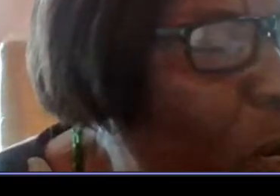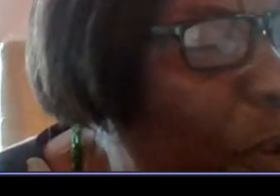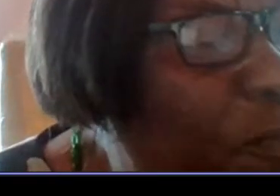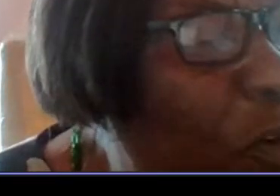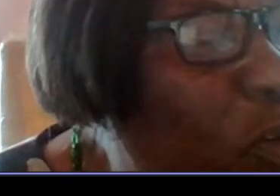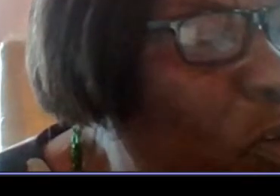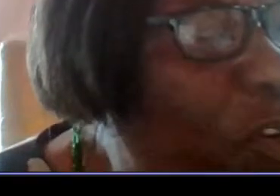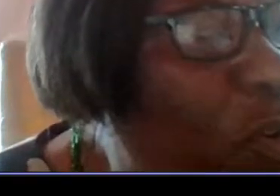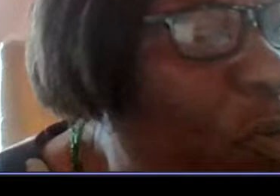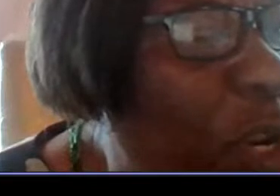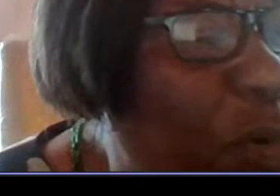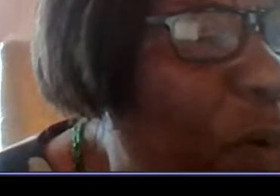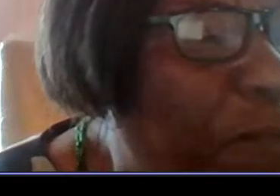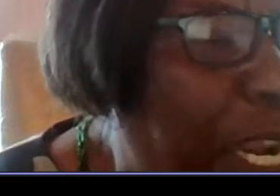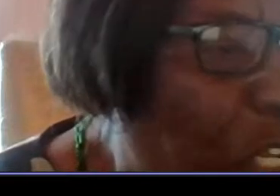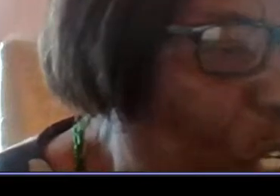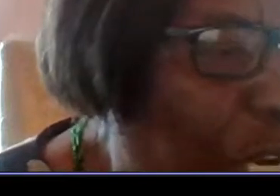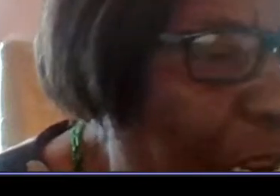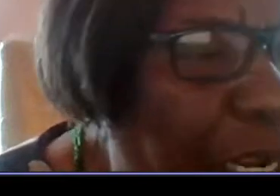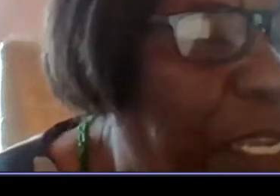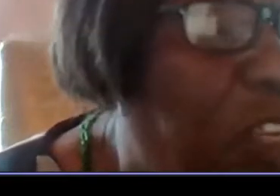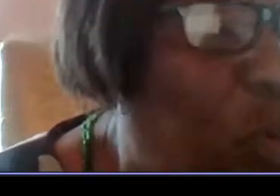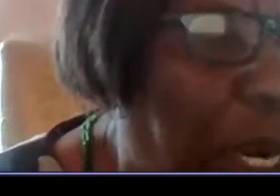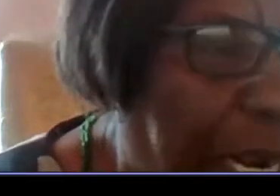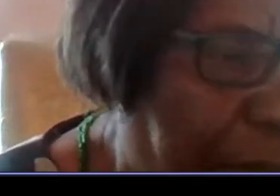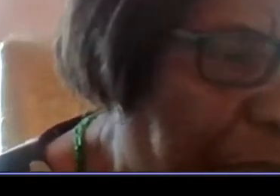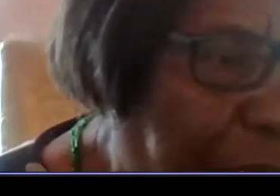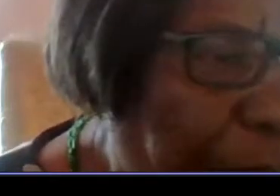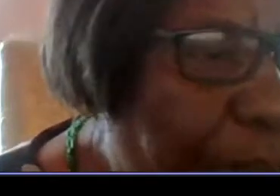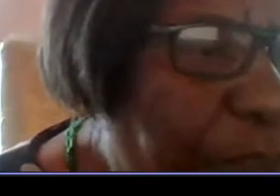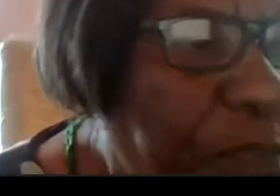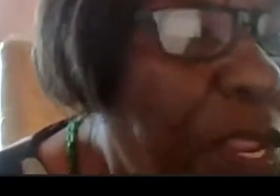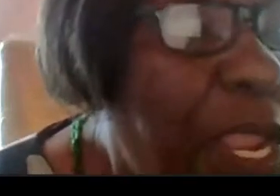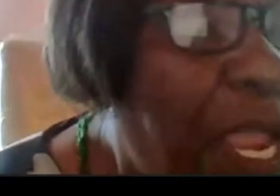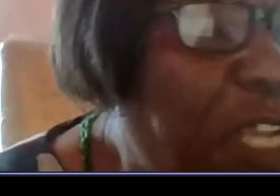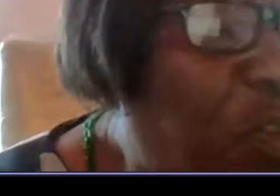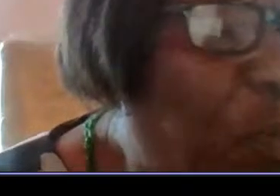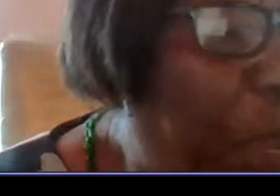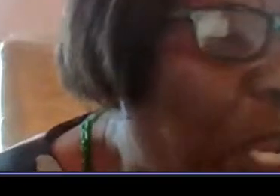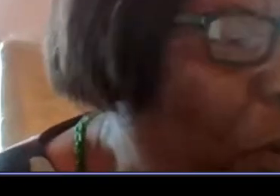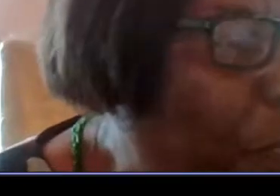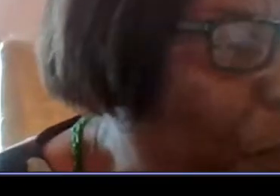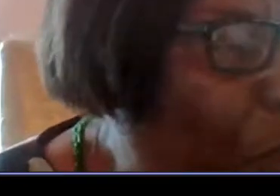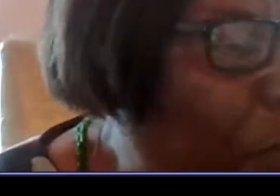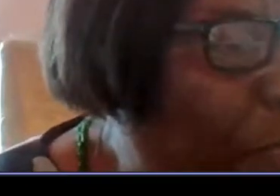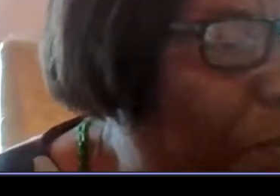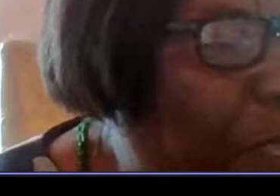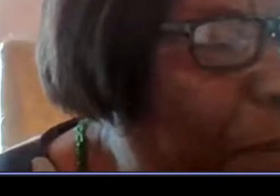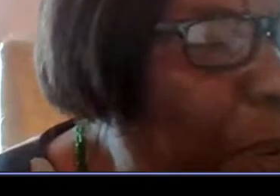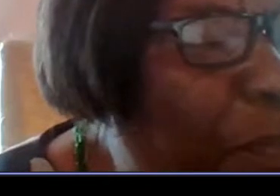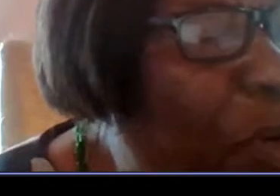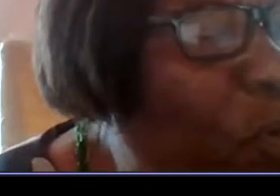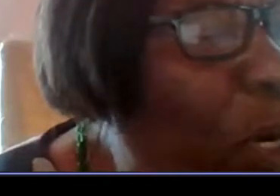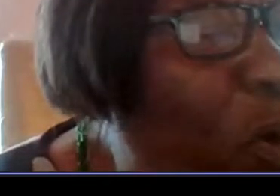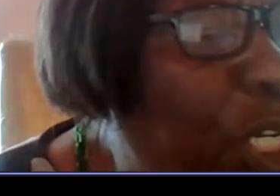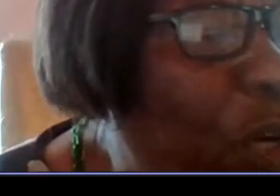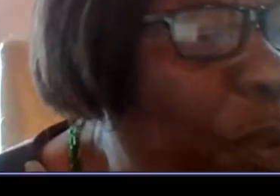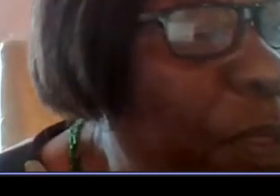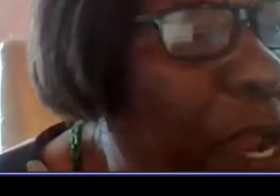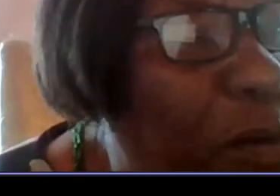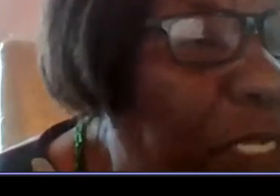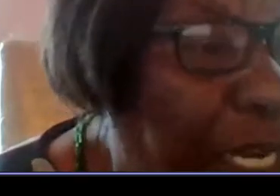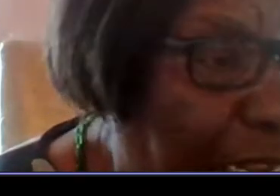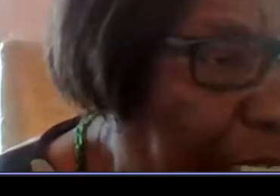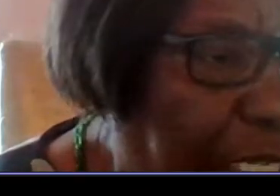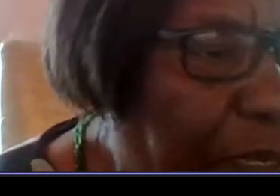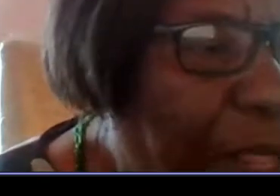4.123 billion for 22-21 financial year is welcomed, especially with the thought that the department will continue